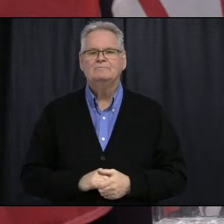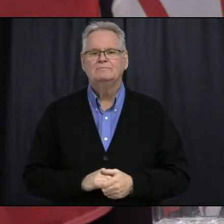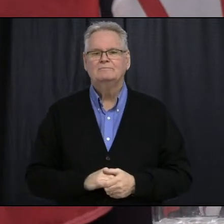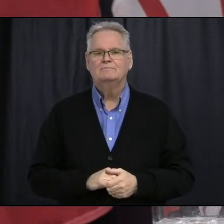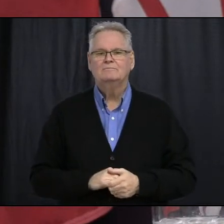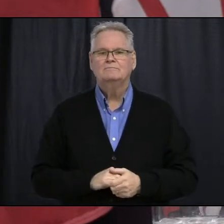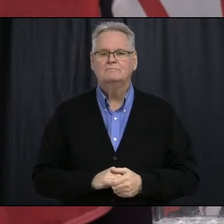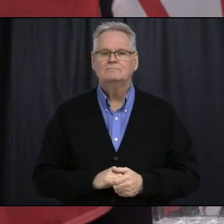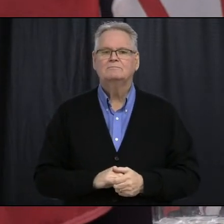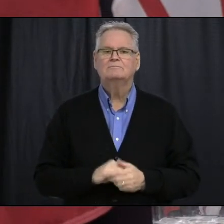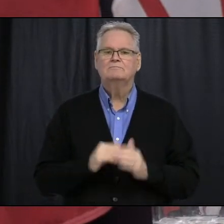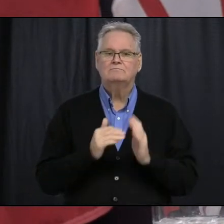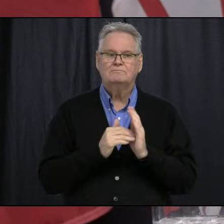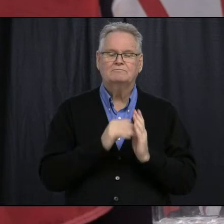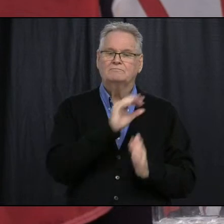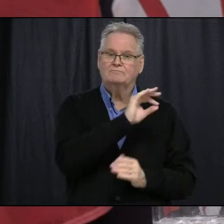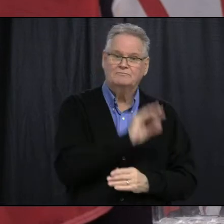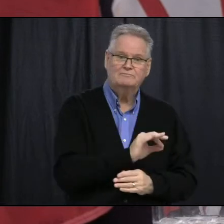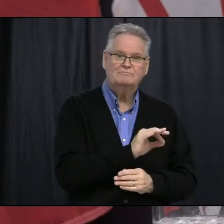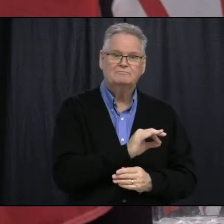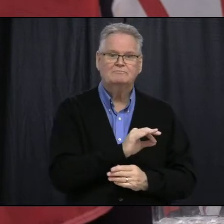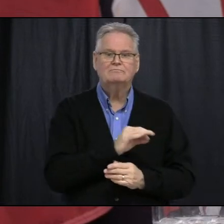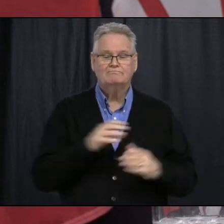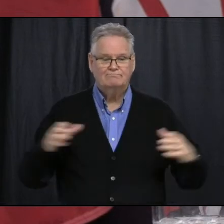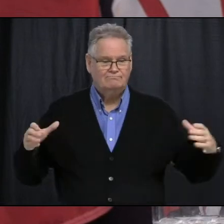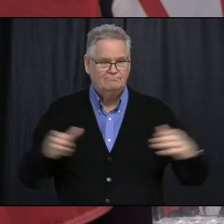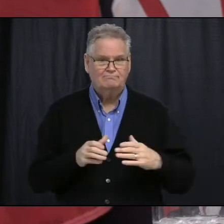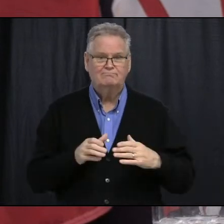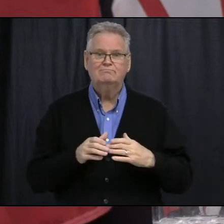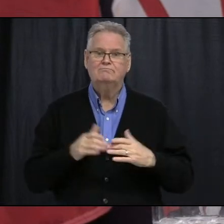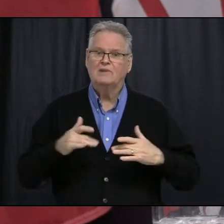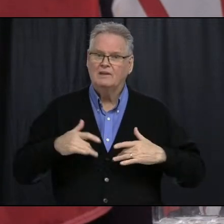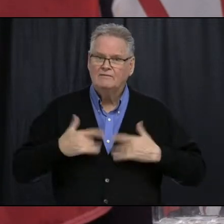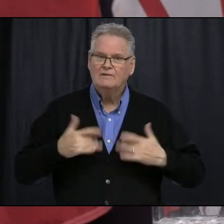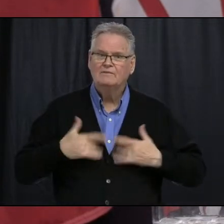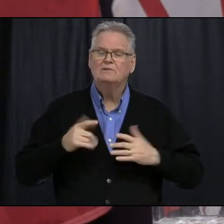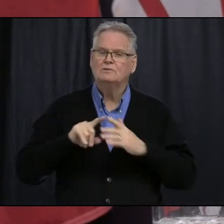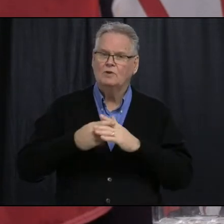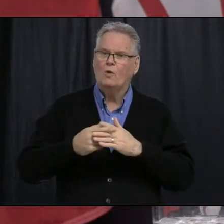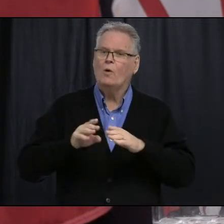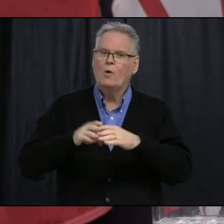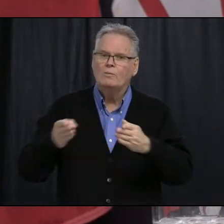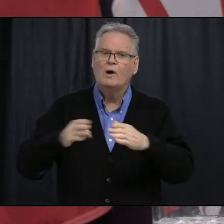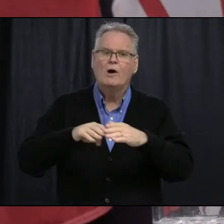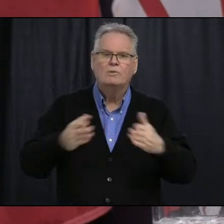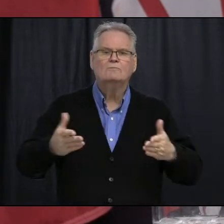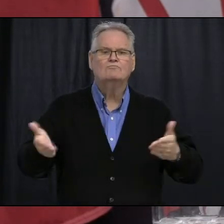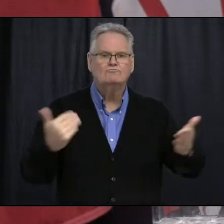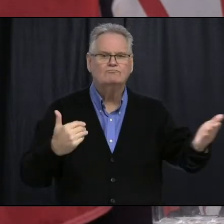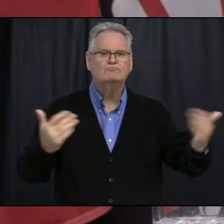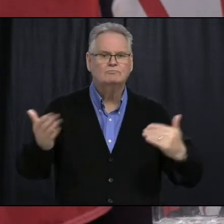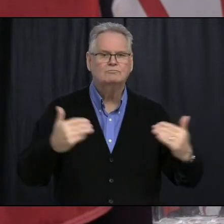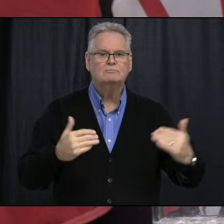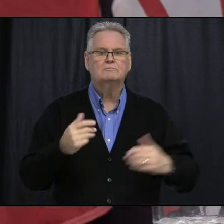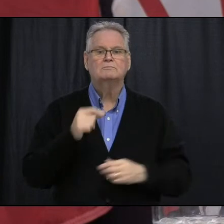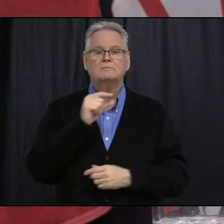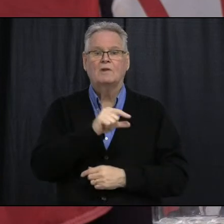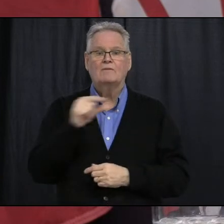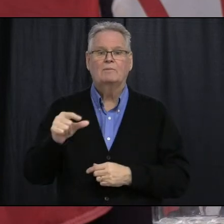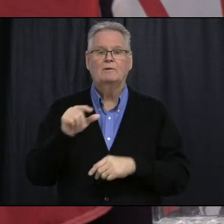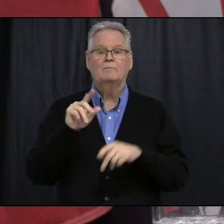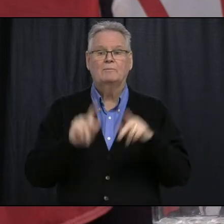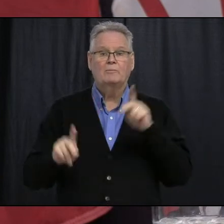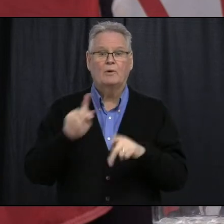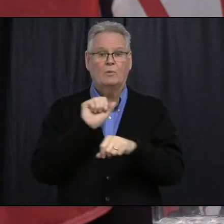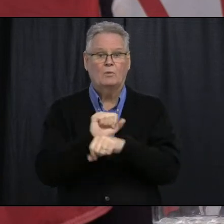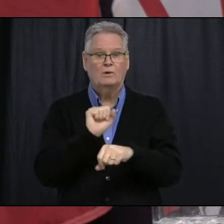activities. We will start to see a gradual return to work of staff throughout government, for example,